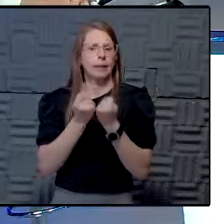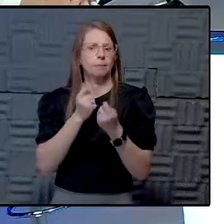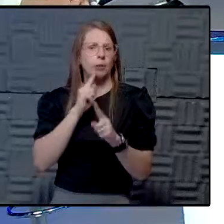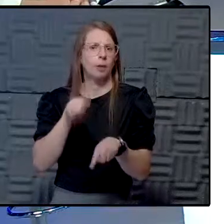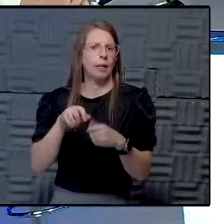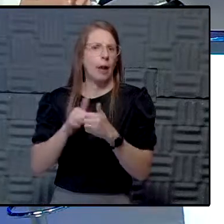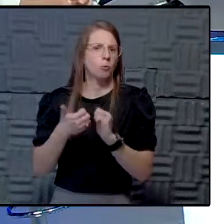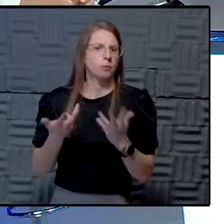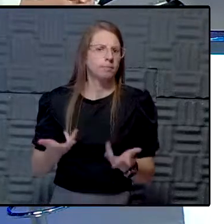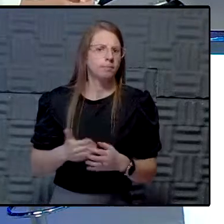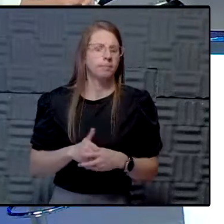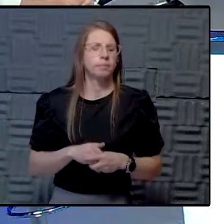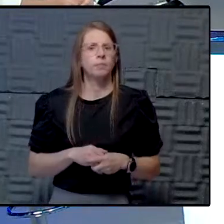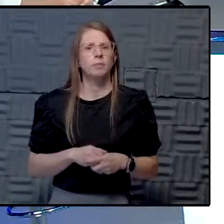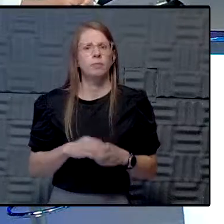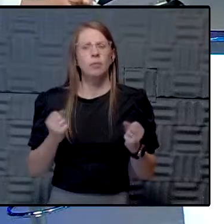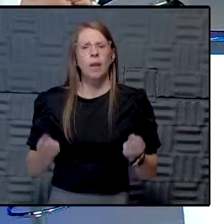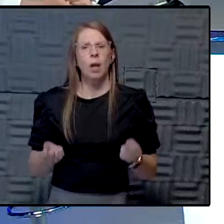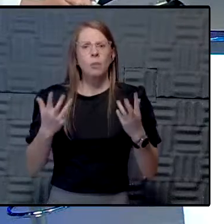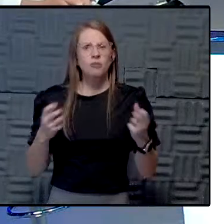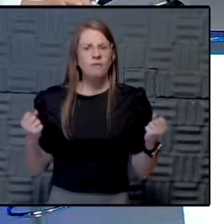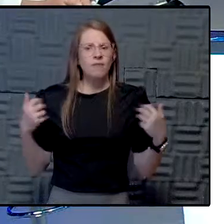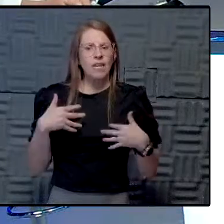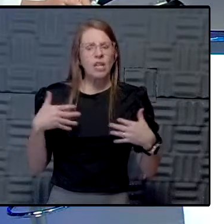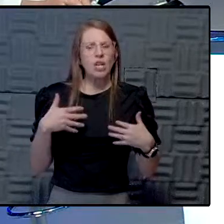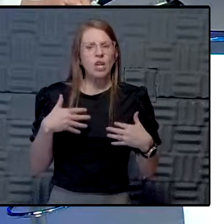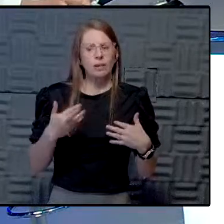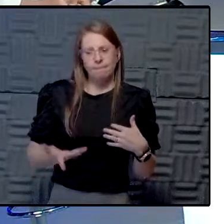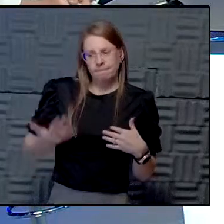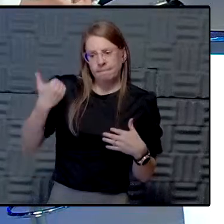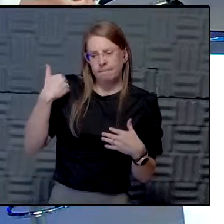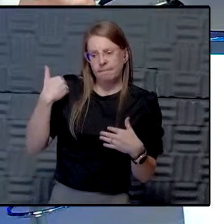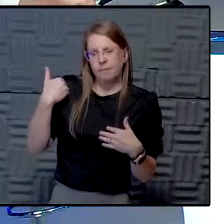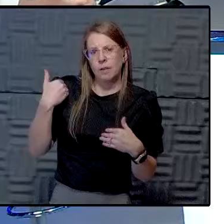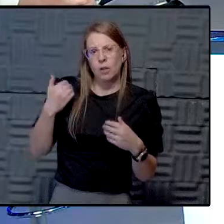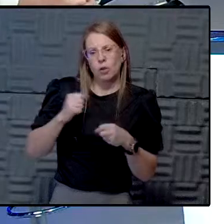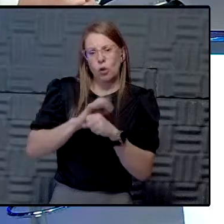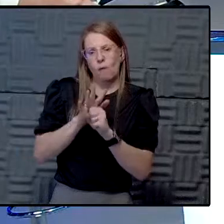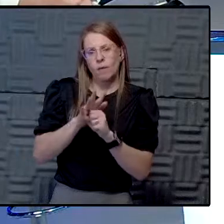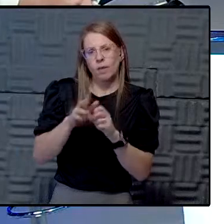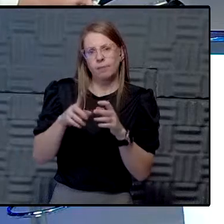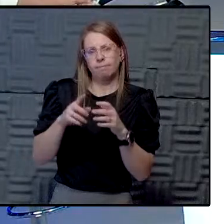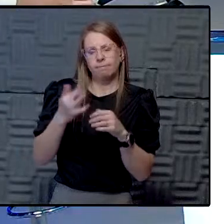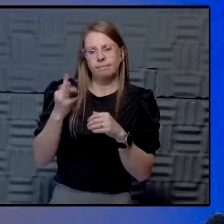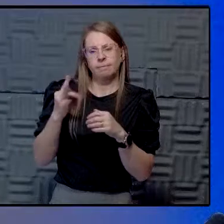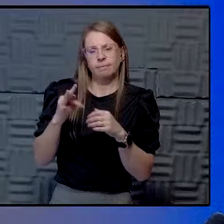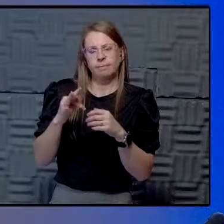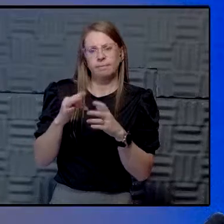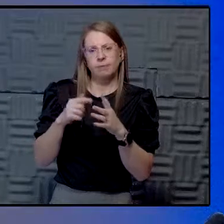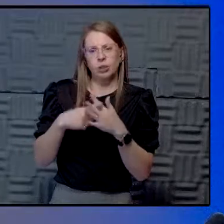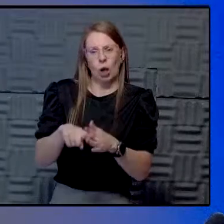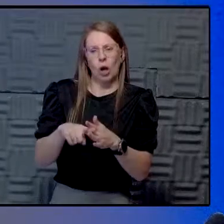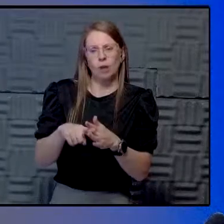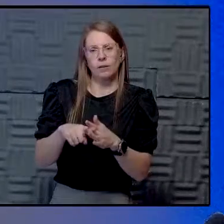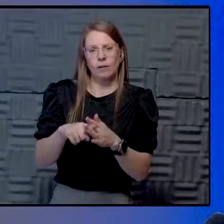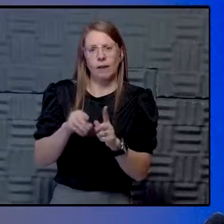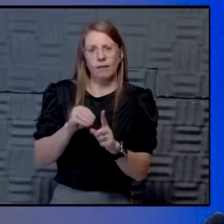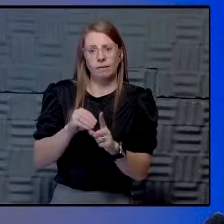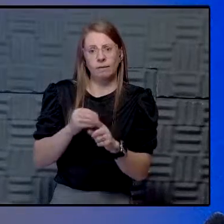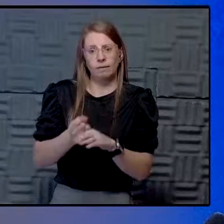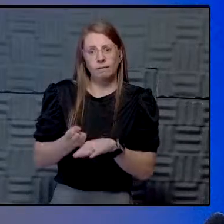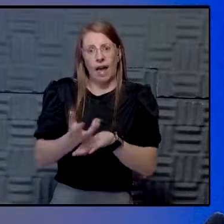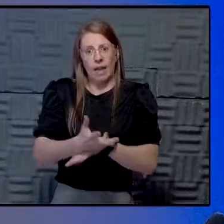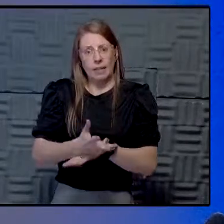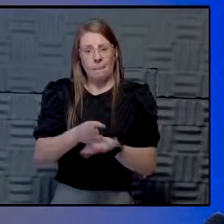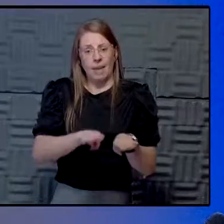The same question about how much fear was there at the beginning of COVID, and did it affect behaviors? No doubt there was